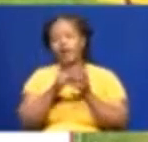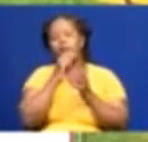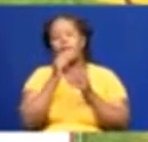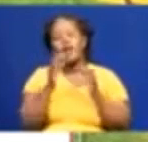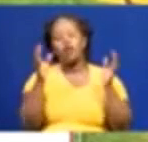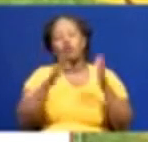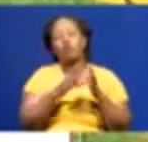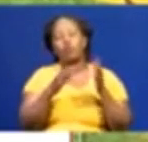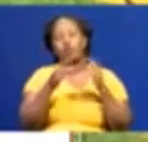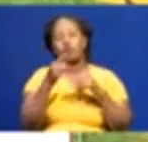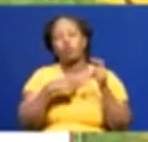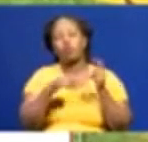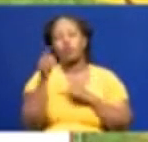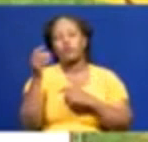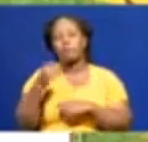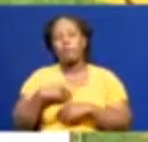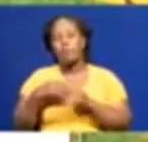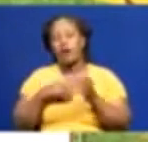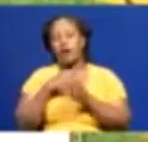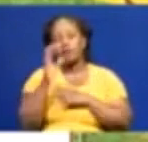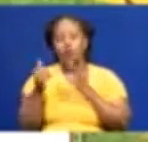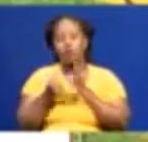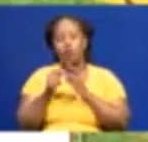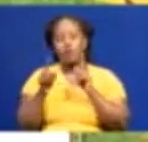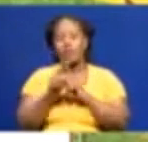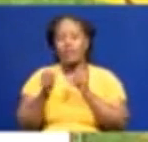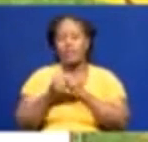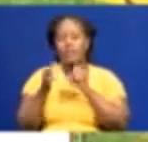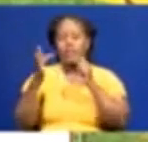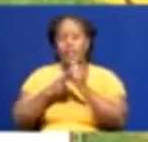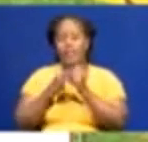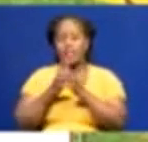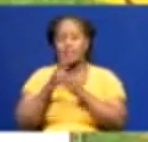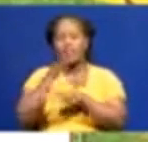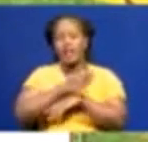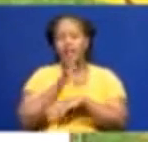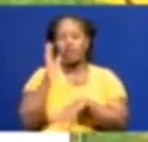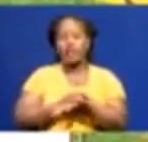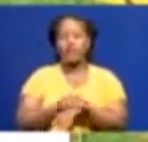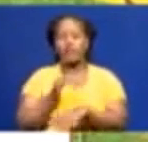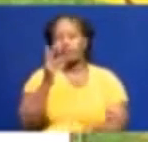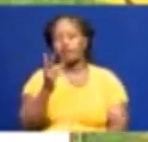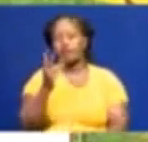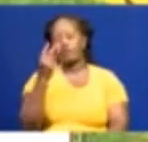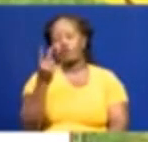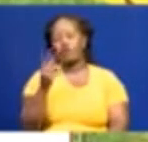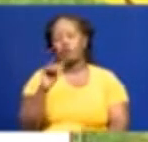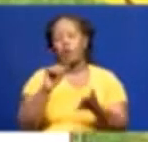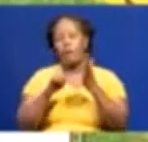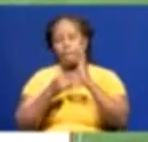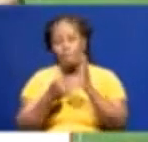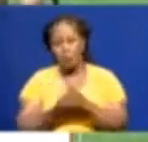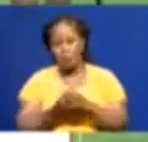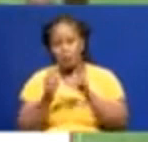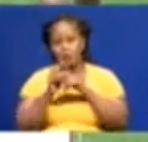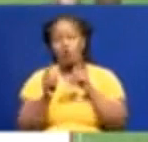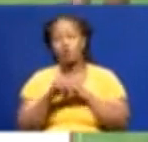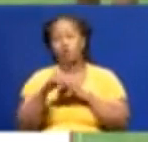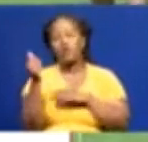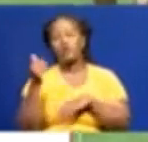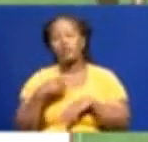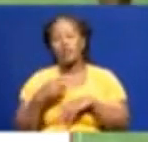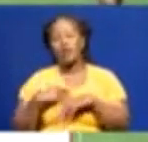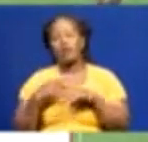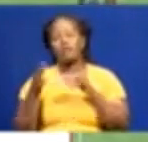Amin Haji, playing off handicapped 18 after posting 42 points. He scored 19 points on the first 9 holes